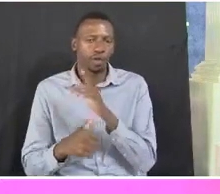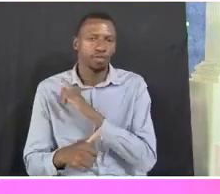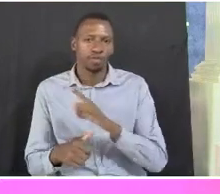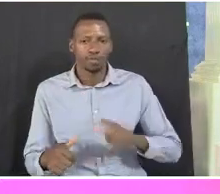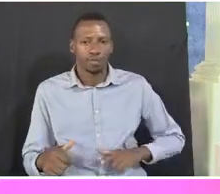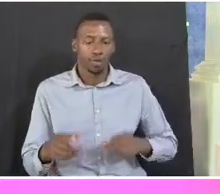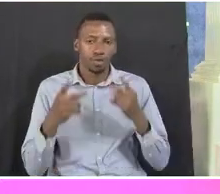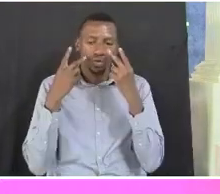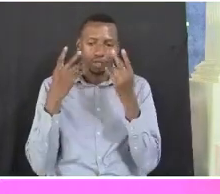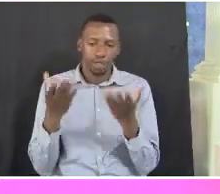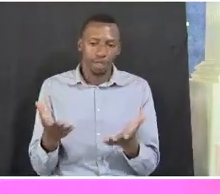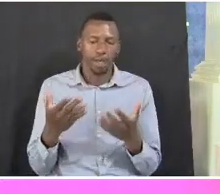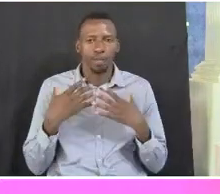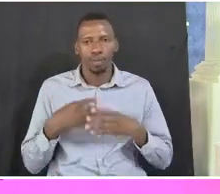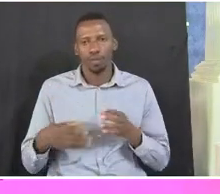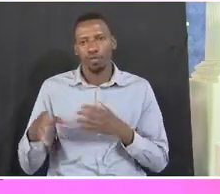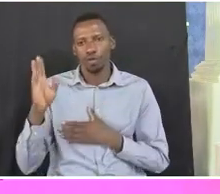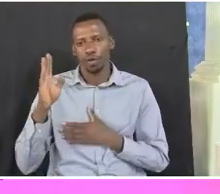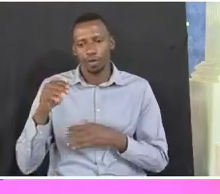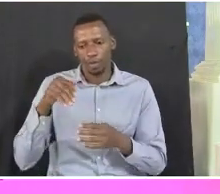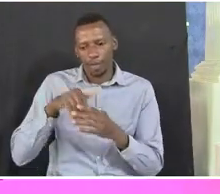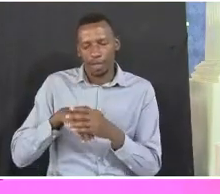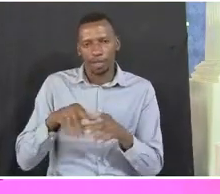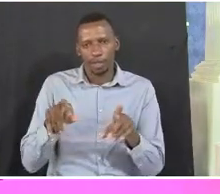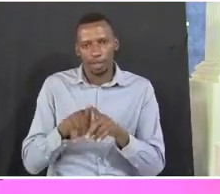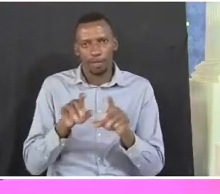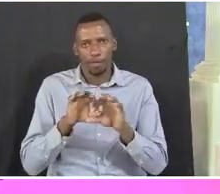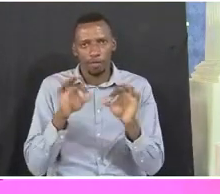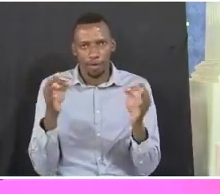here, people of God, within the same family,